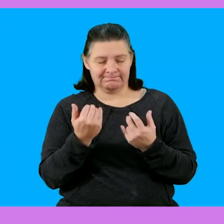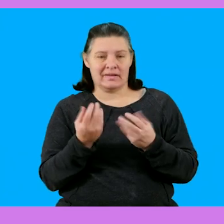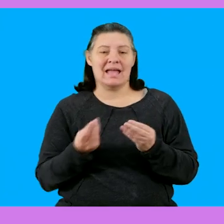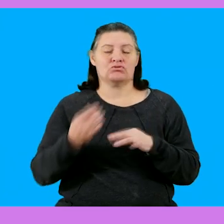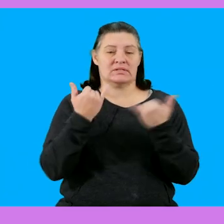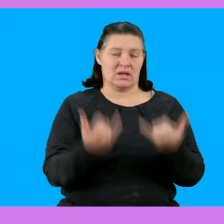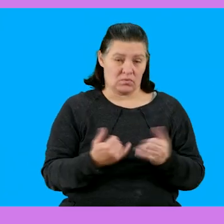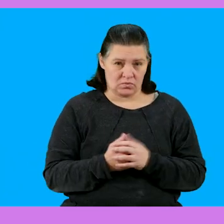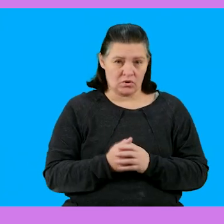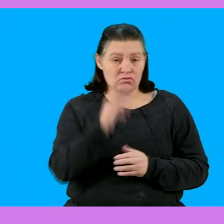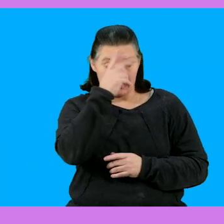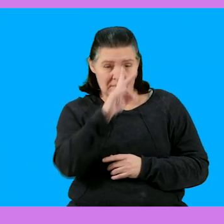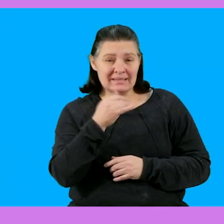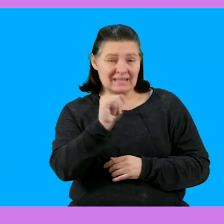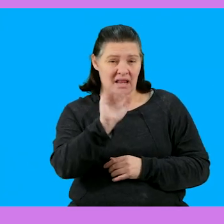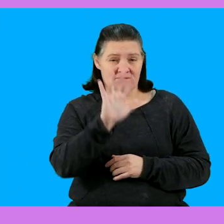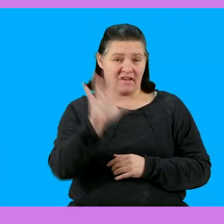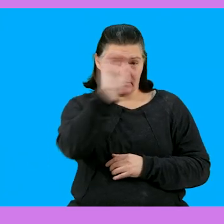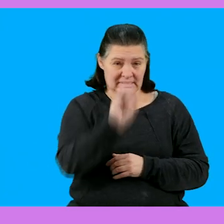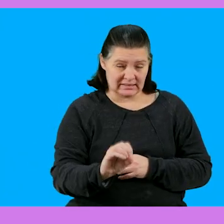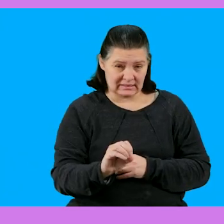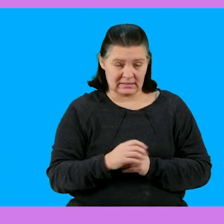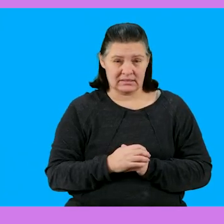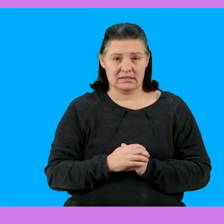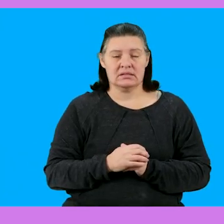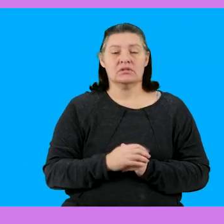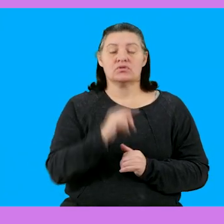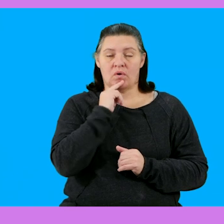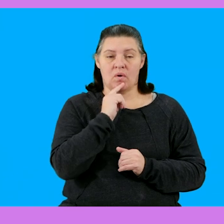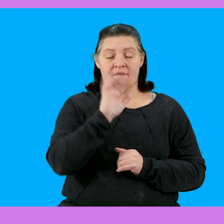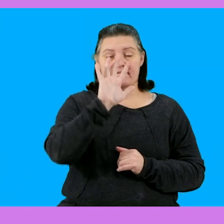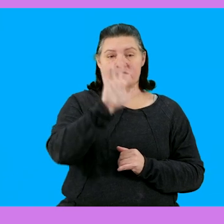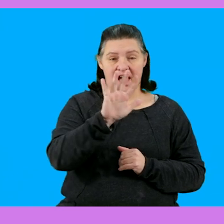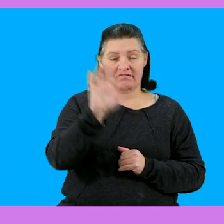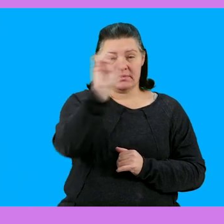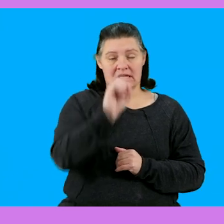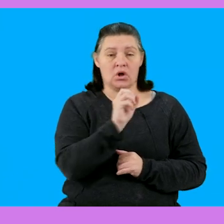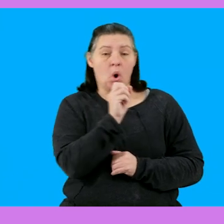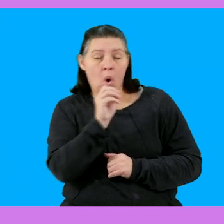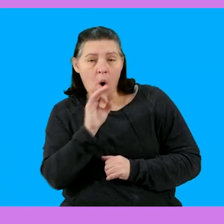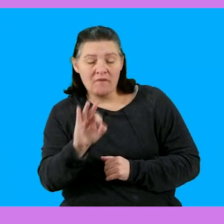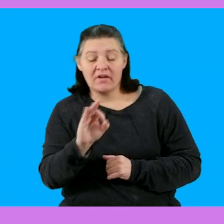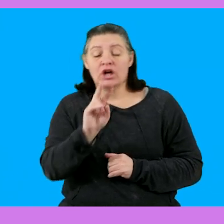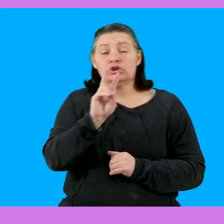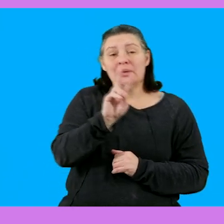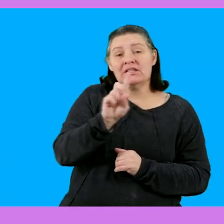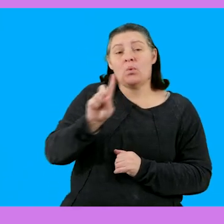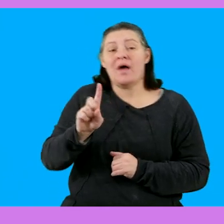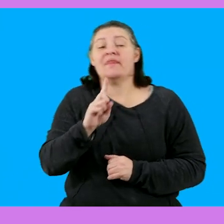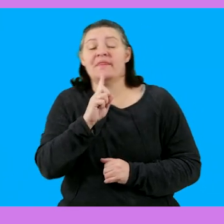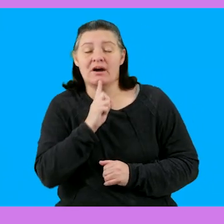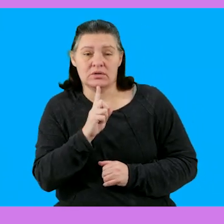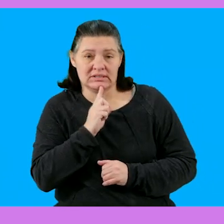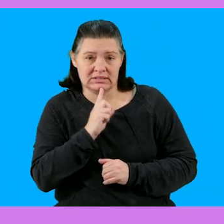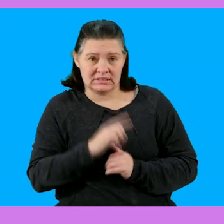the interest now. So remember, it is still 5%. So I'm going to say 5% of this time around,